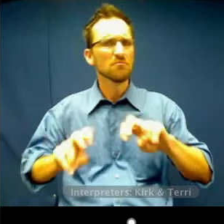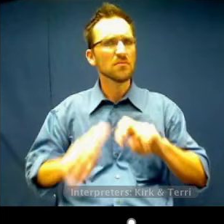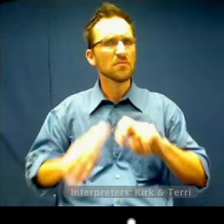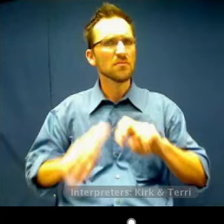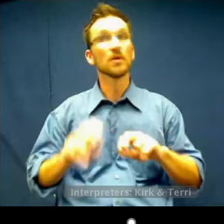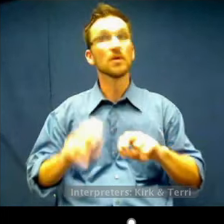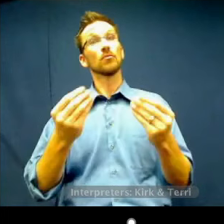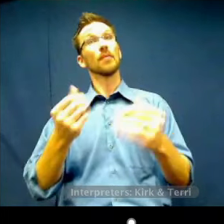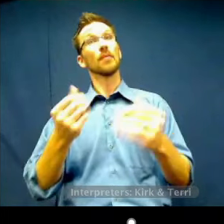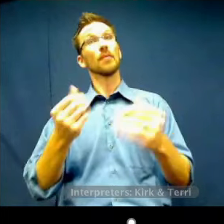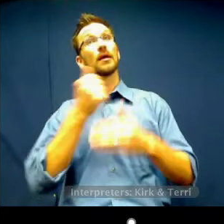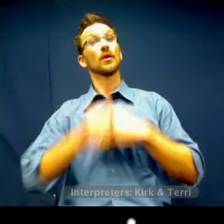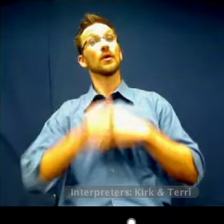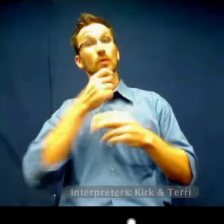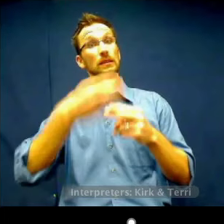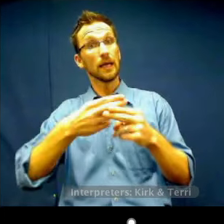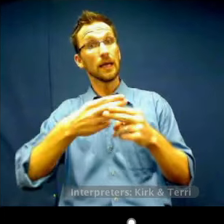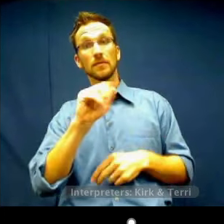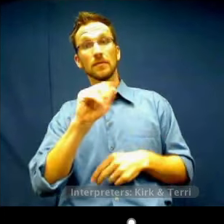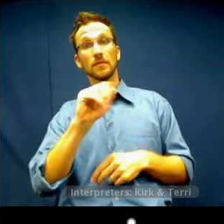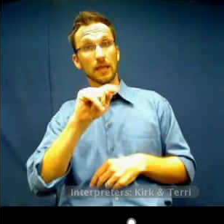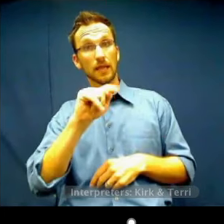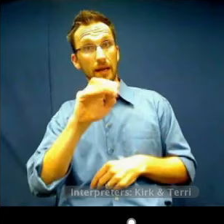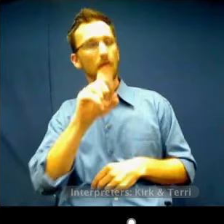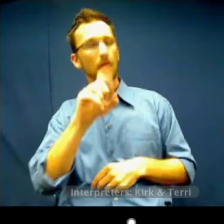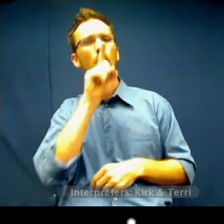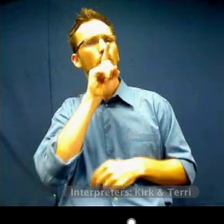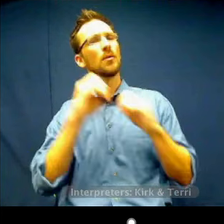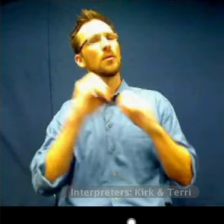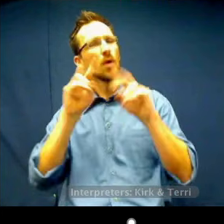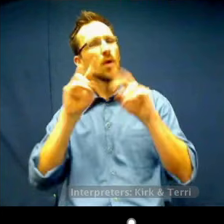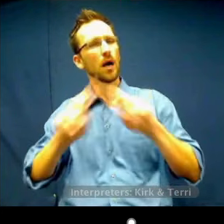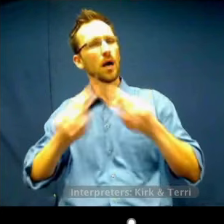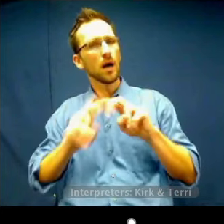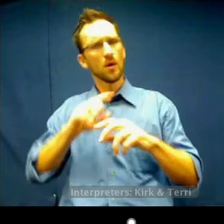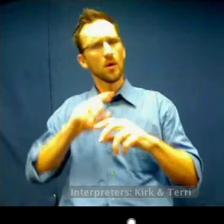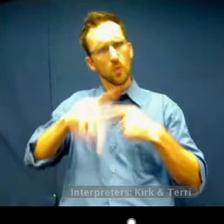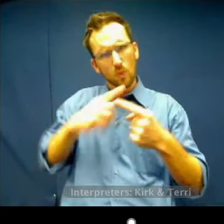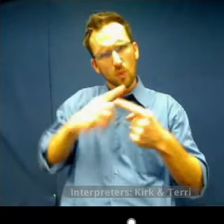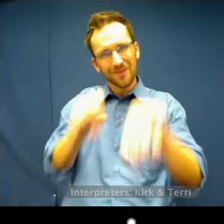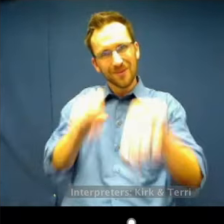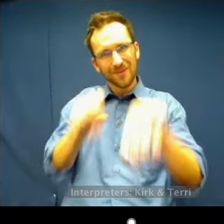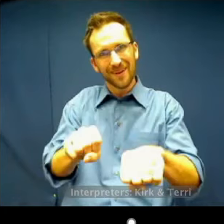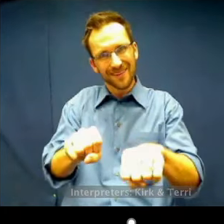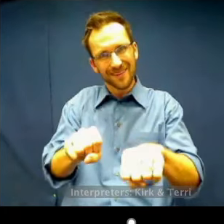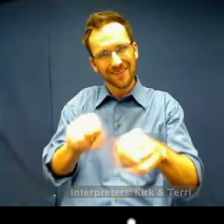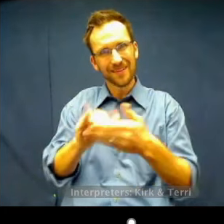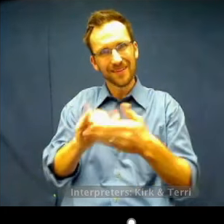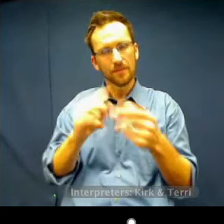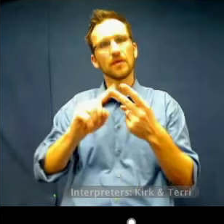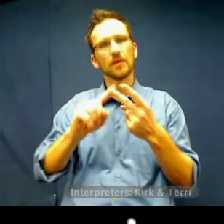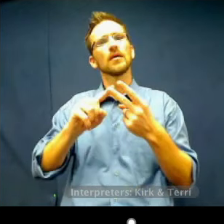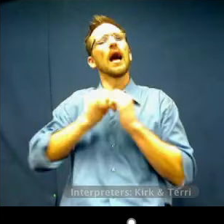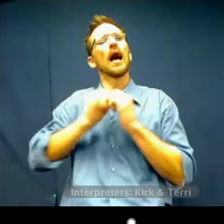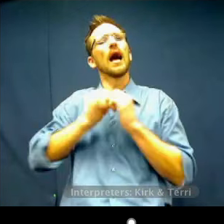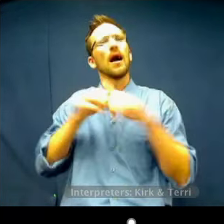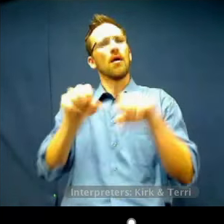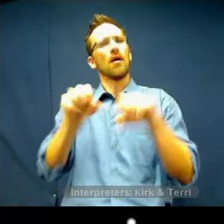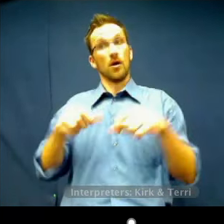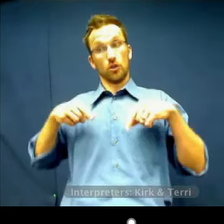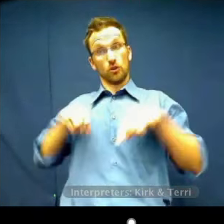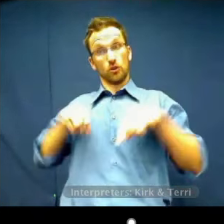in, but rather how and when it was acquired. So if it was acquired during the marriage, then it's marital property and it will